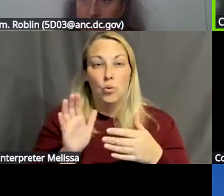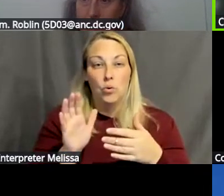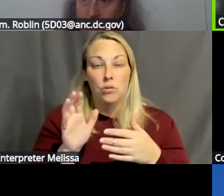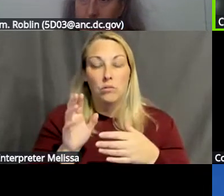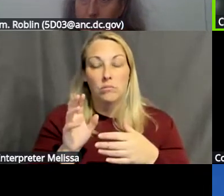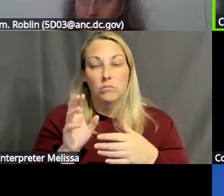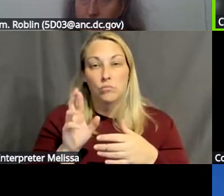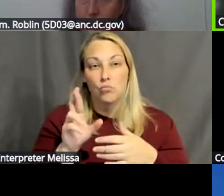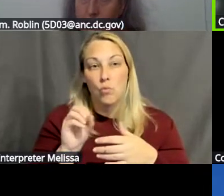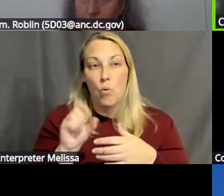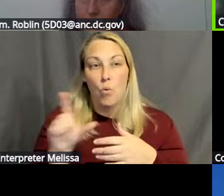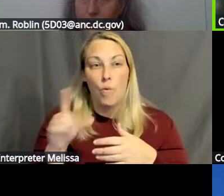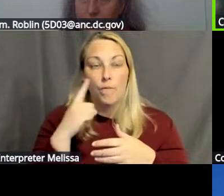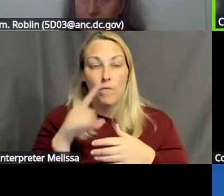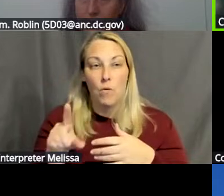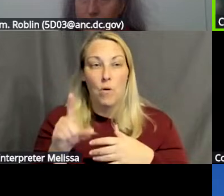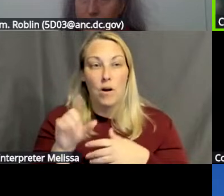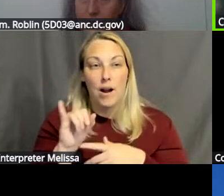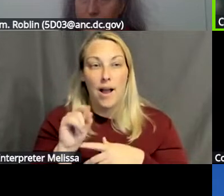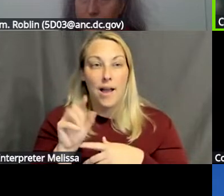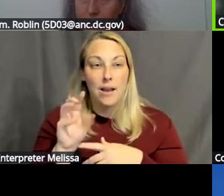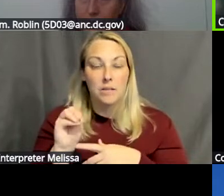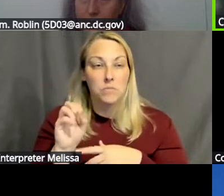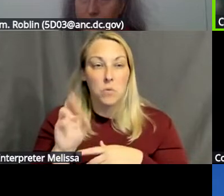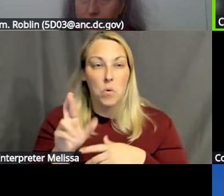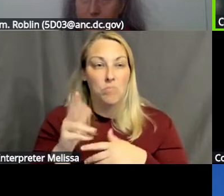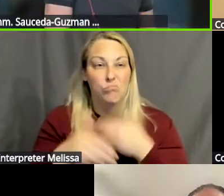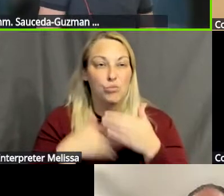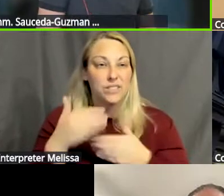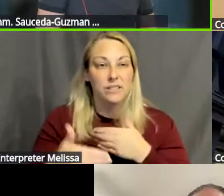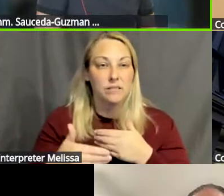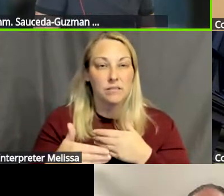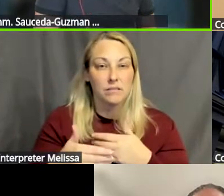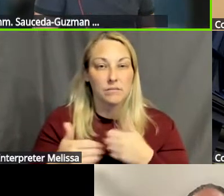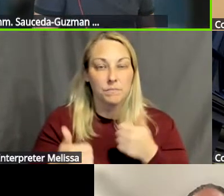let the BZA matter proceed?